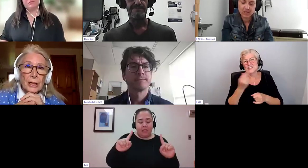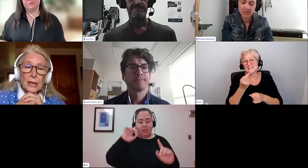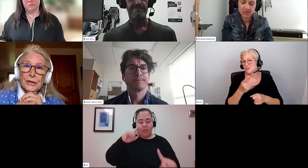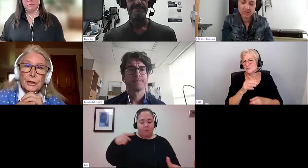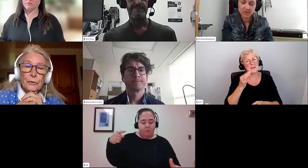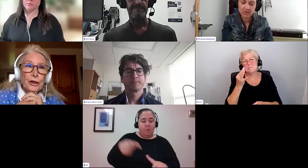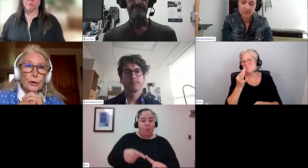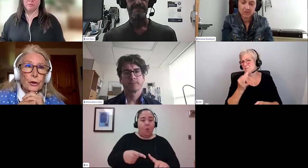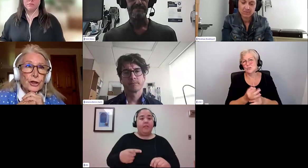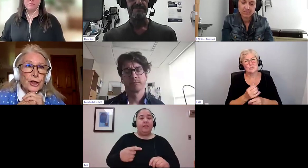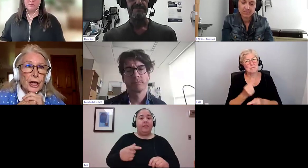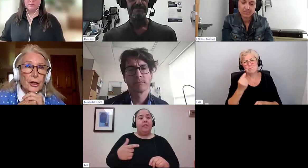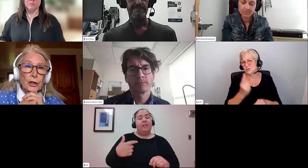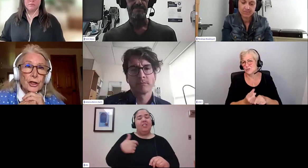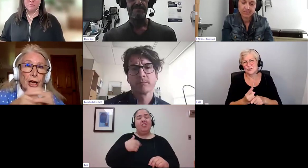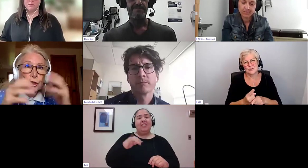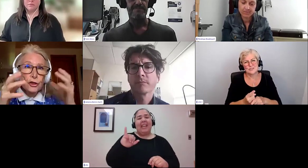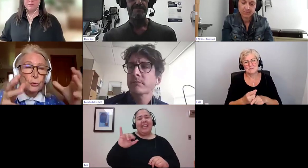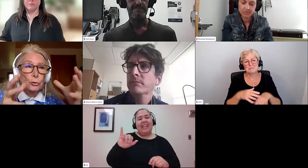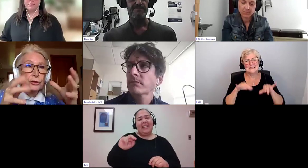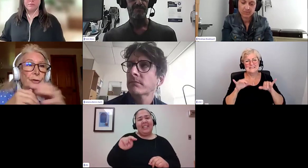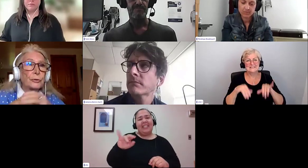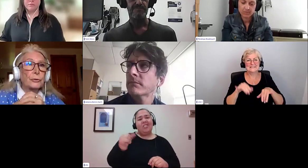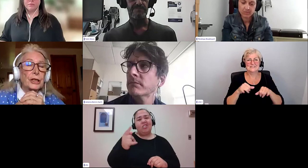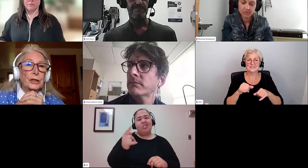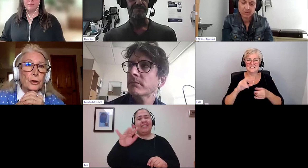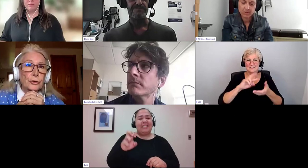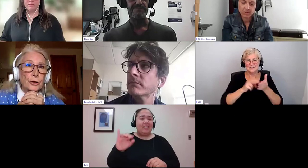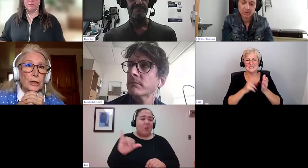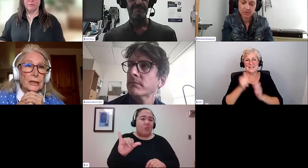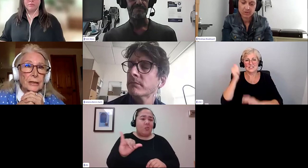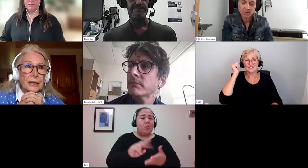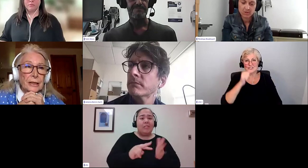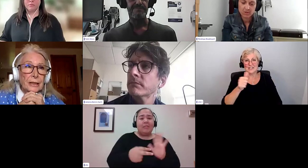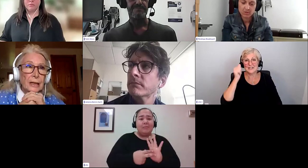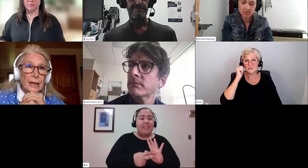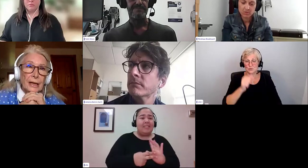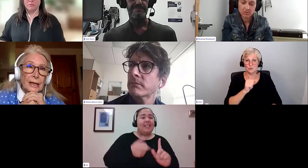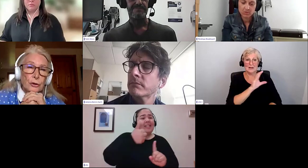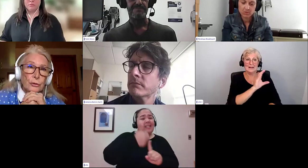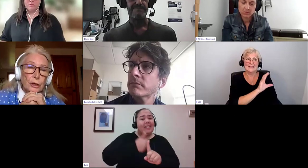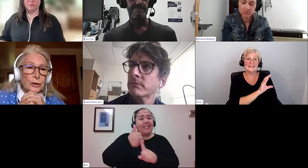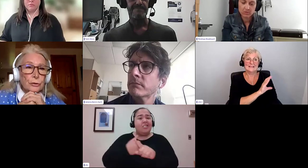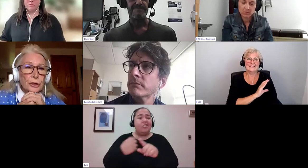there are things, there's injustice also, which means that each day